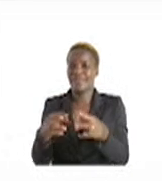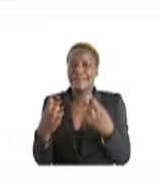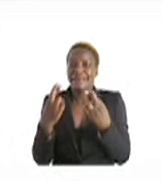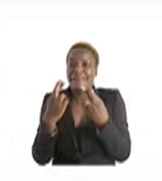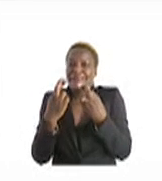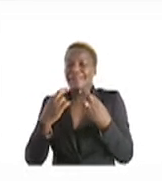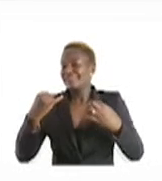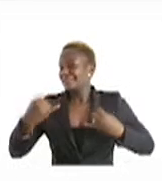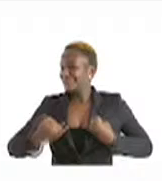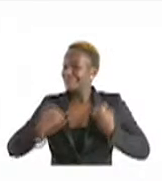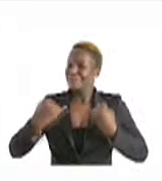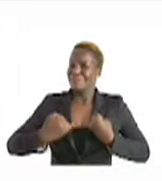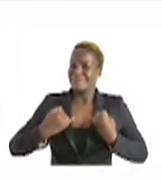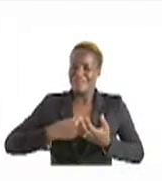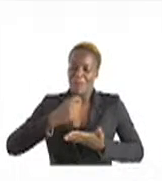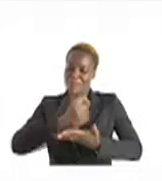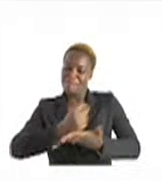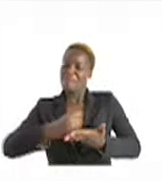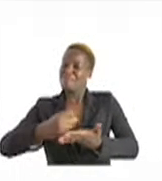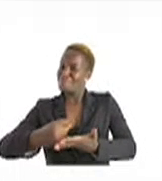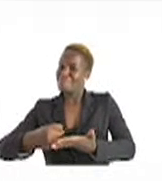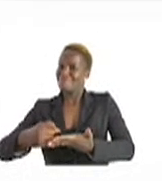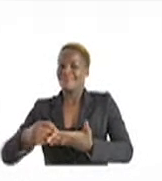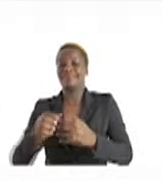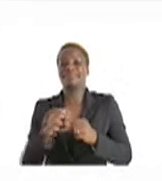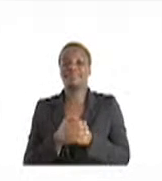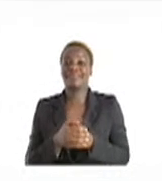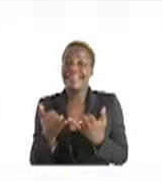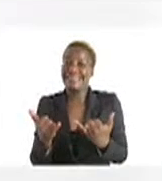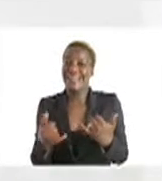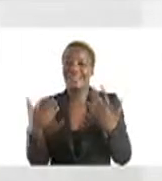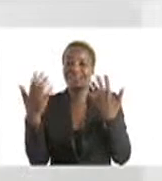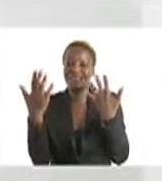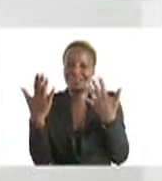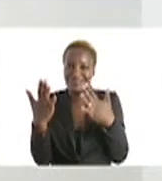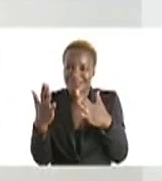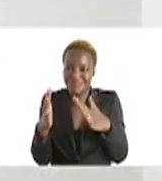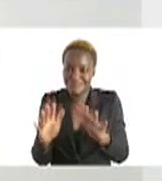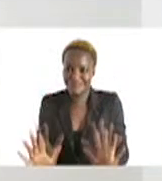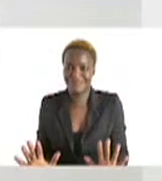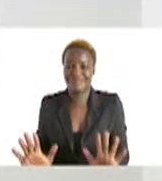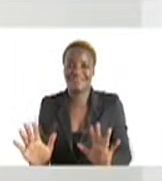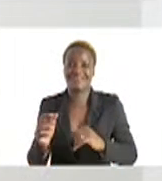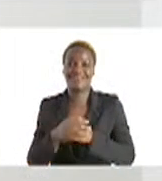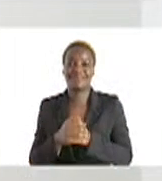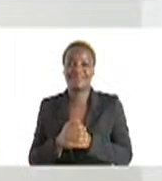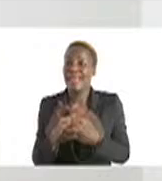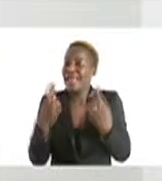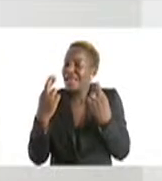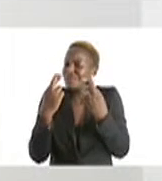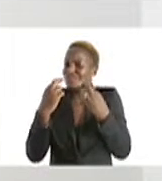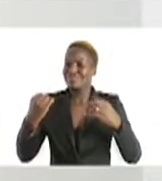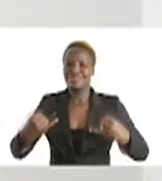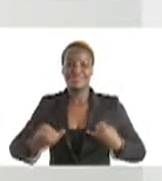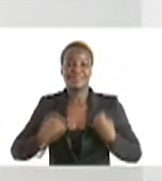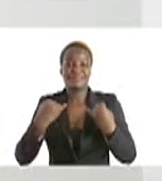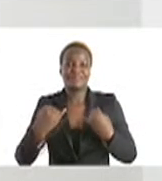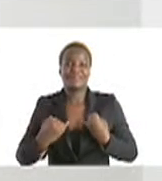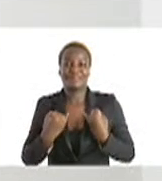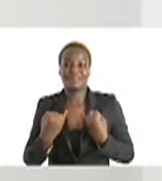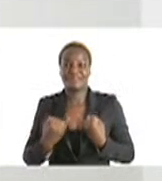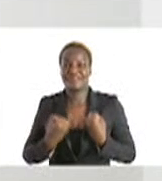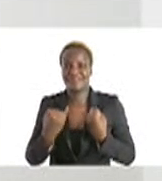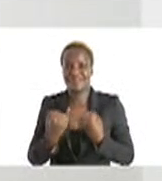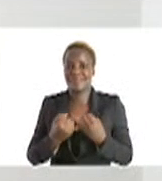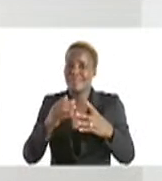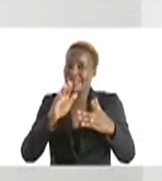that. And now we have come to the end of today's lesson. I hope you have enjoyed the lesson